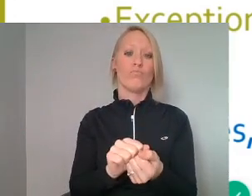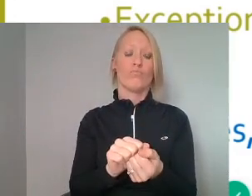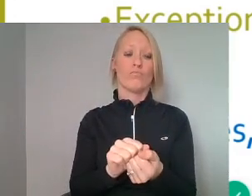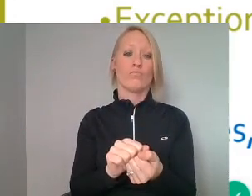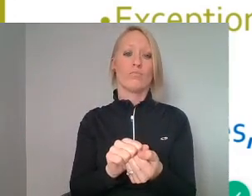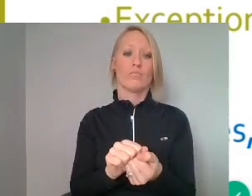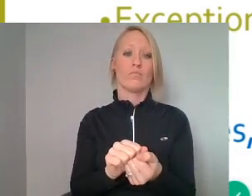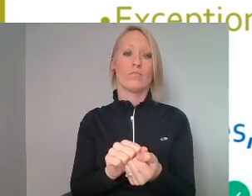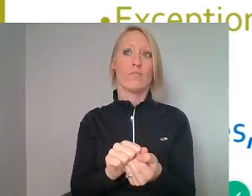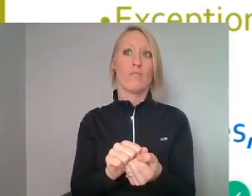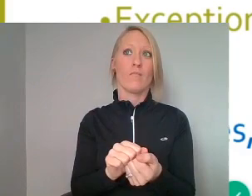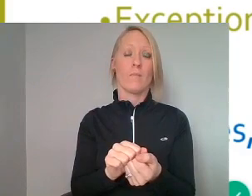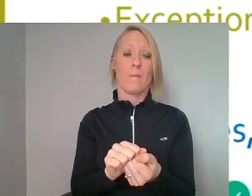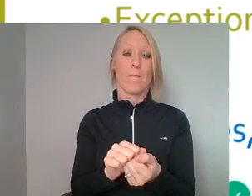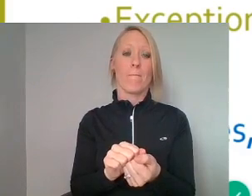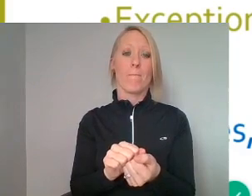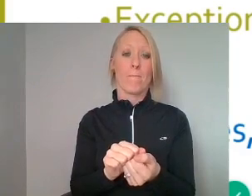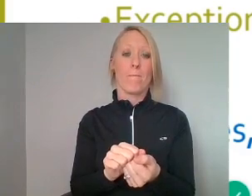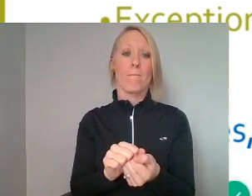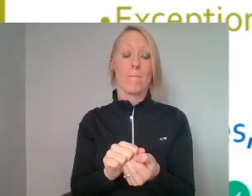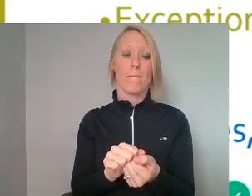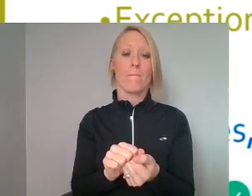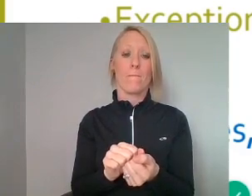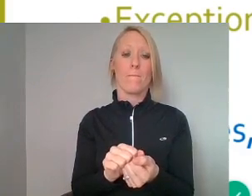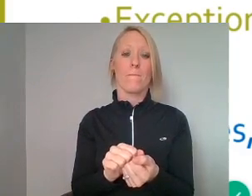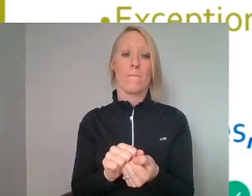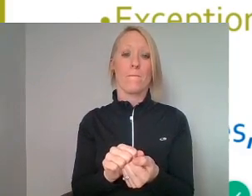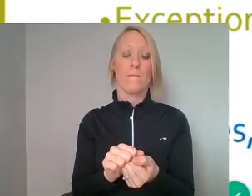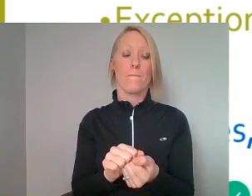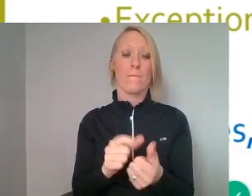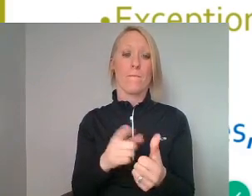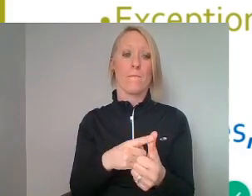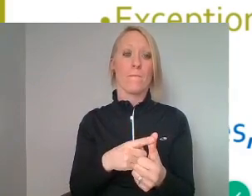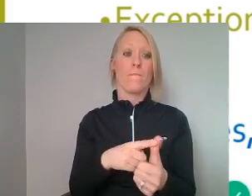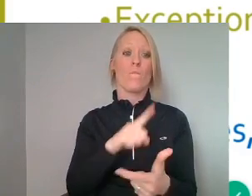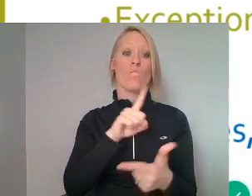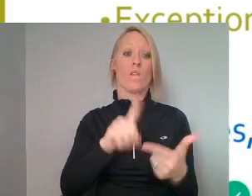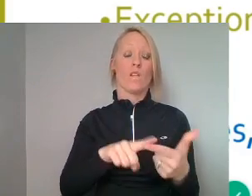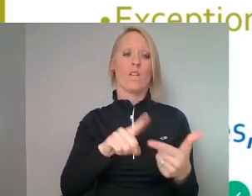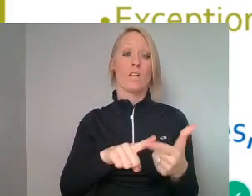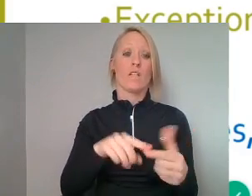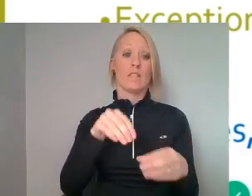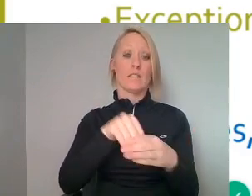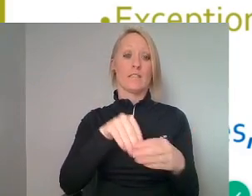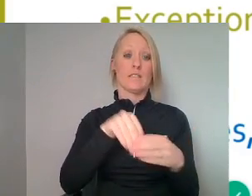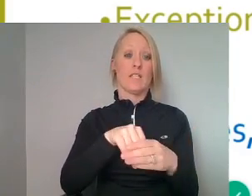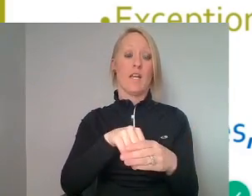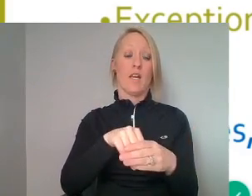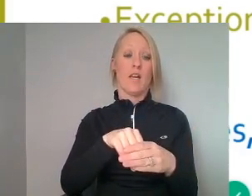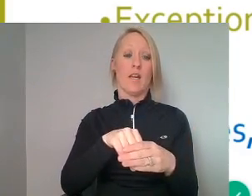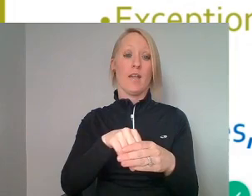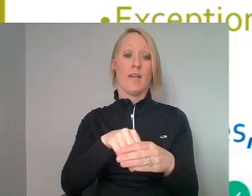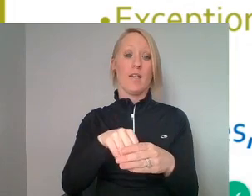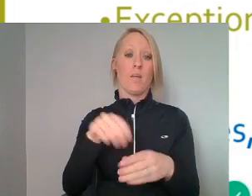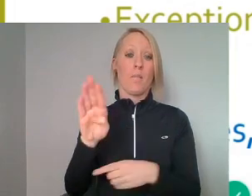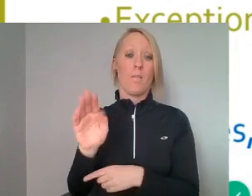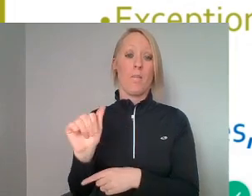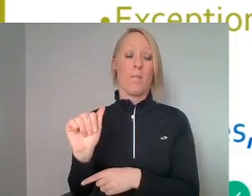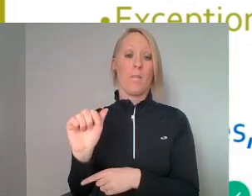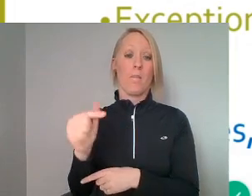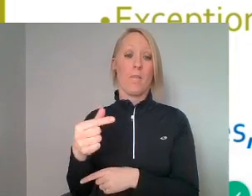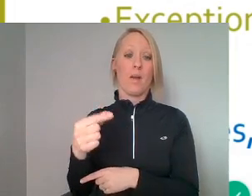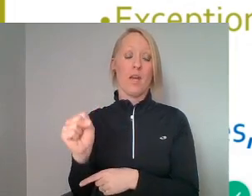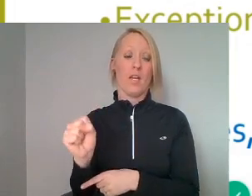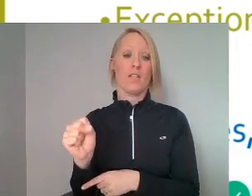any vegetables that you bring home. Then you want to place in bags or veggie drawers to retain their moisture and crispness.